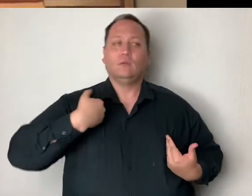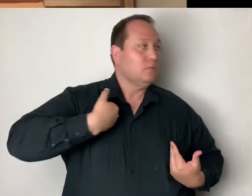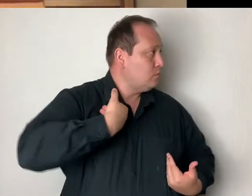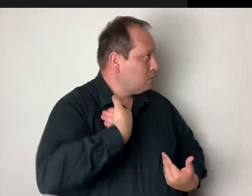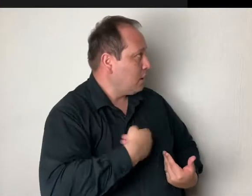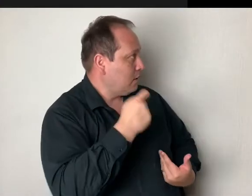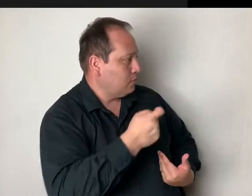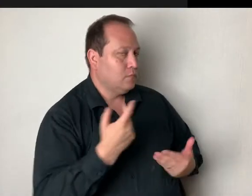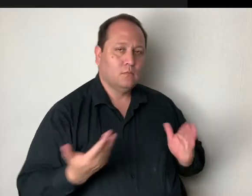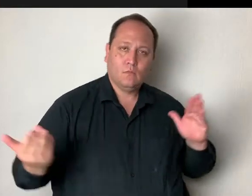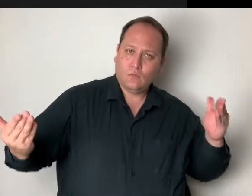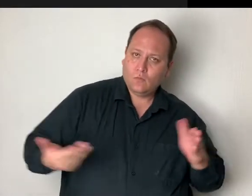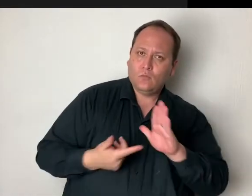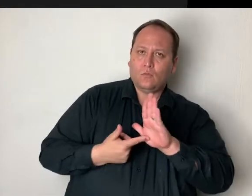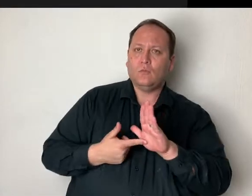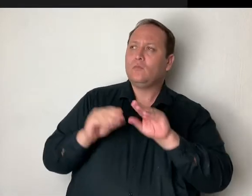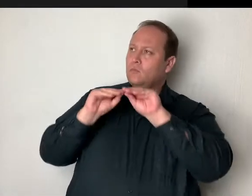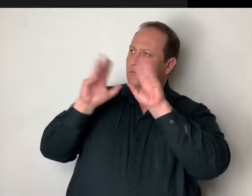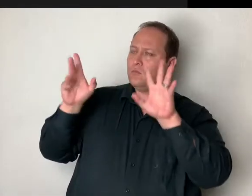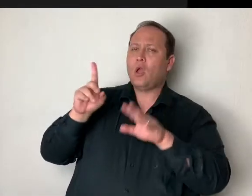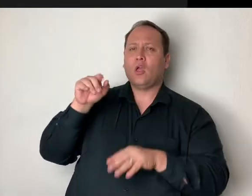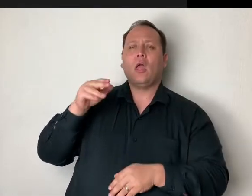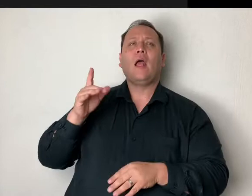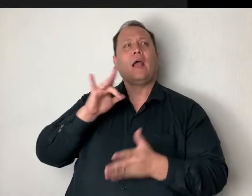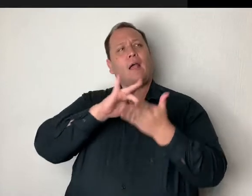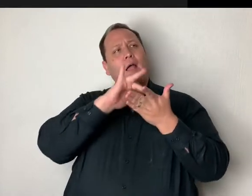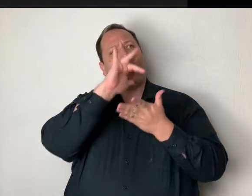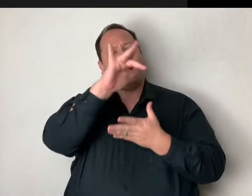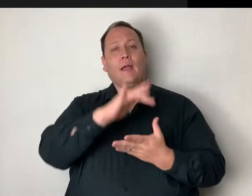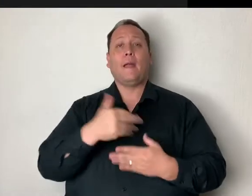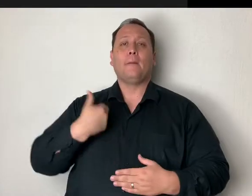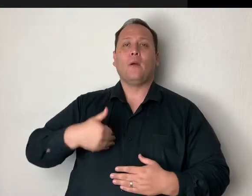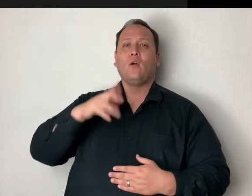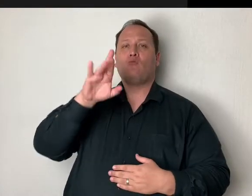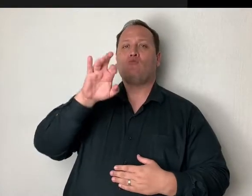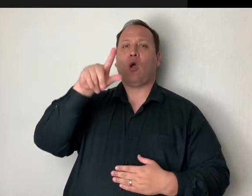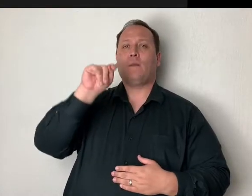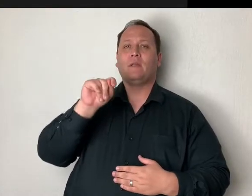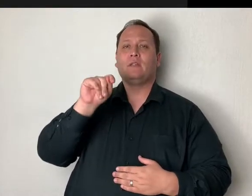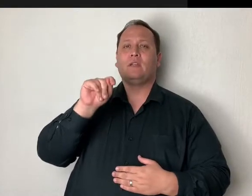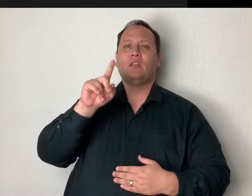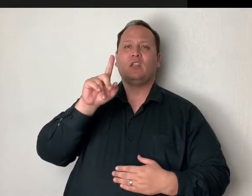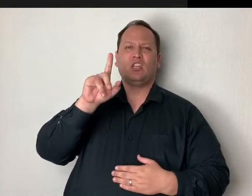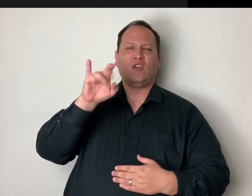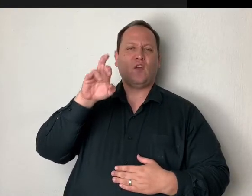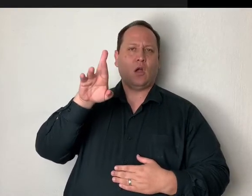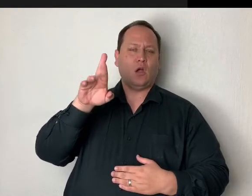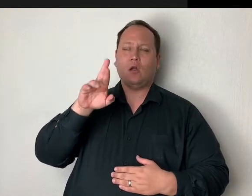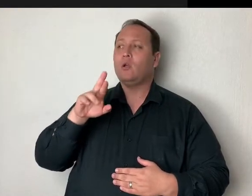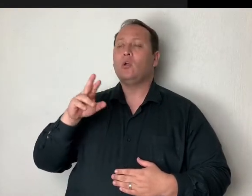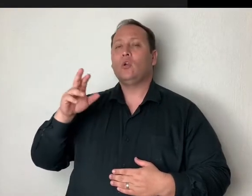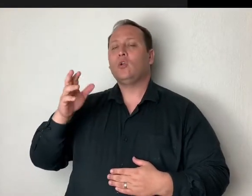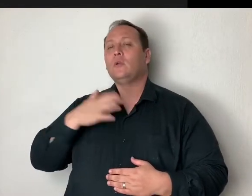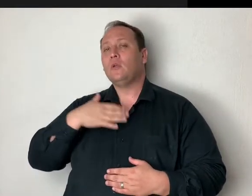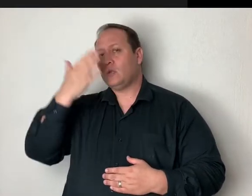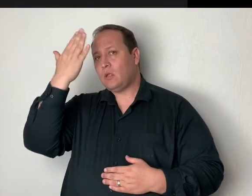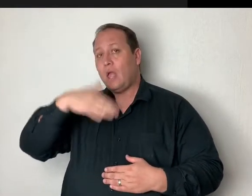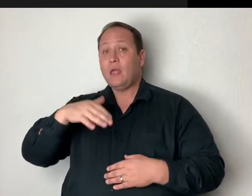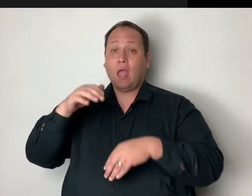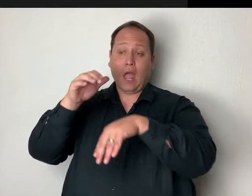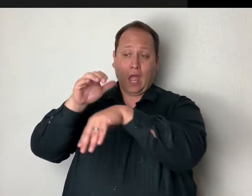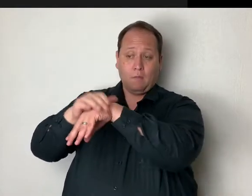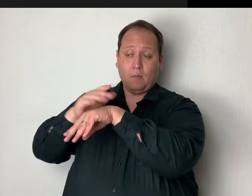Sure, John. Thank you very much. My name is Robert Vivar, and I'm part of the Friends of Friendship Park